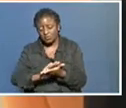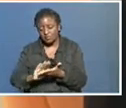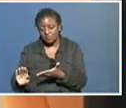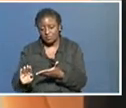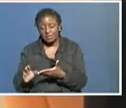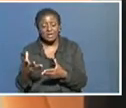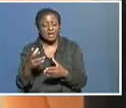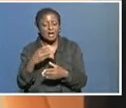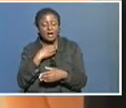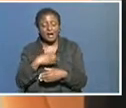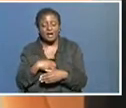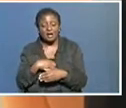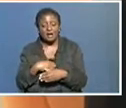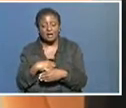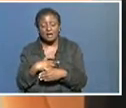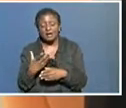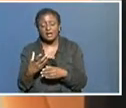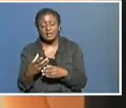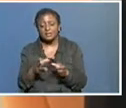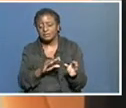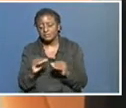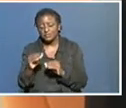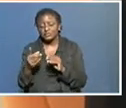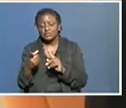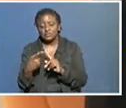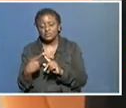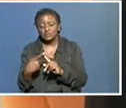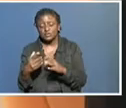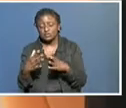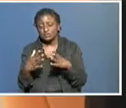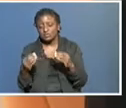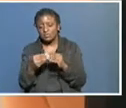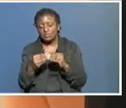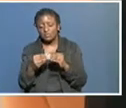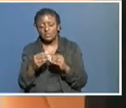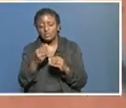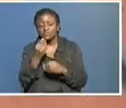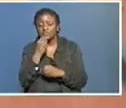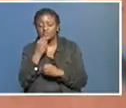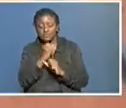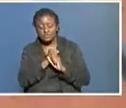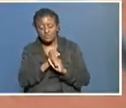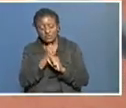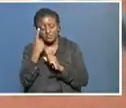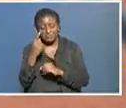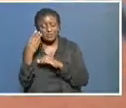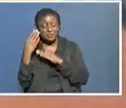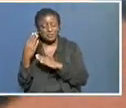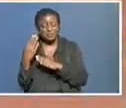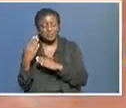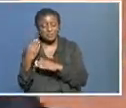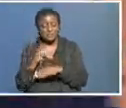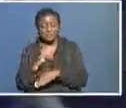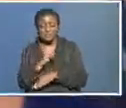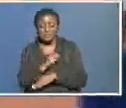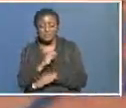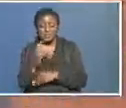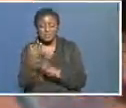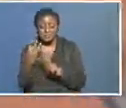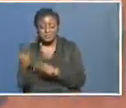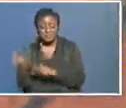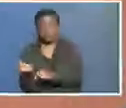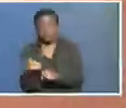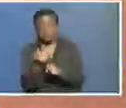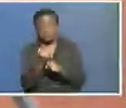our own as we move toward a greater food security for our beloved Bahamaland. The Atlanta Softball League swinging into action this